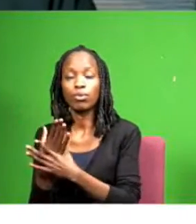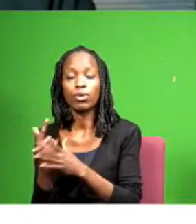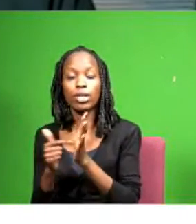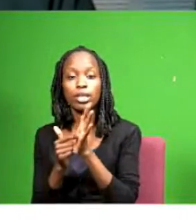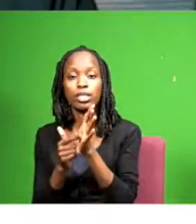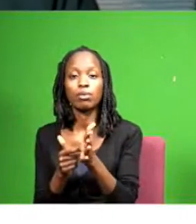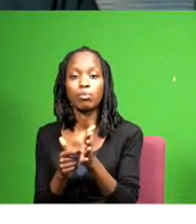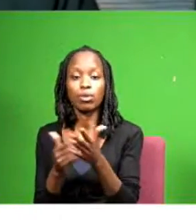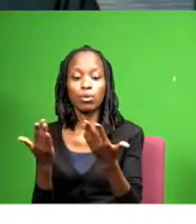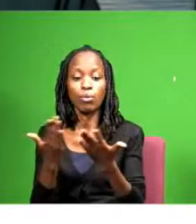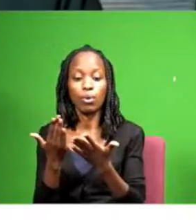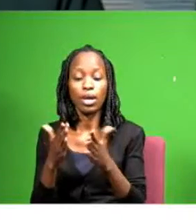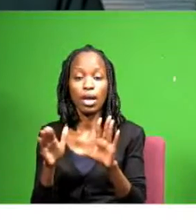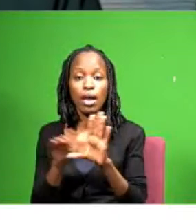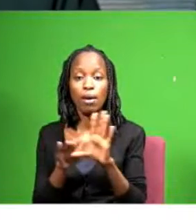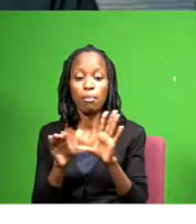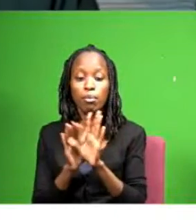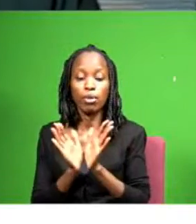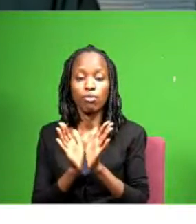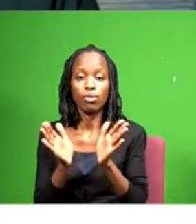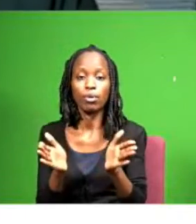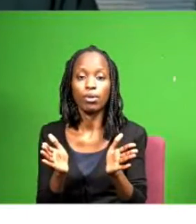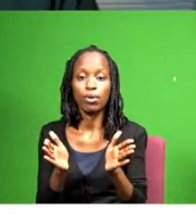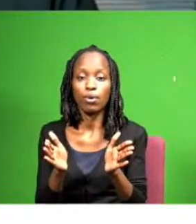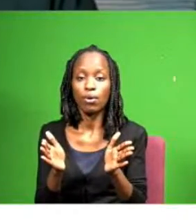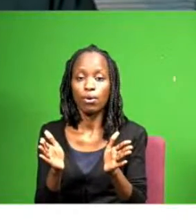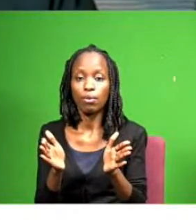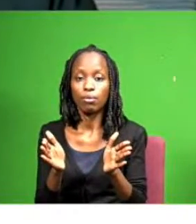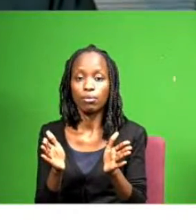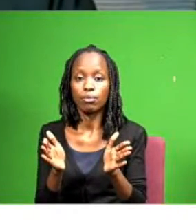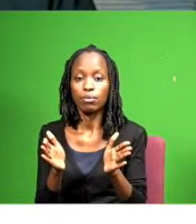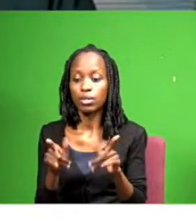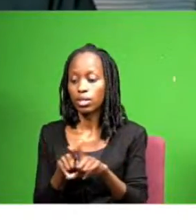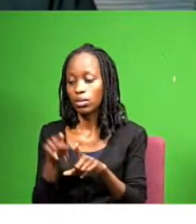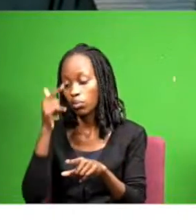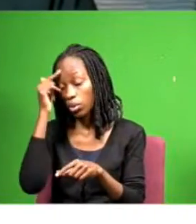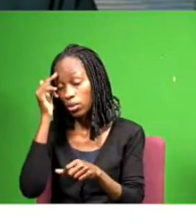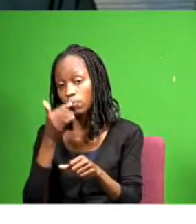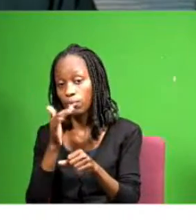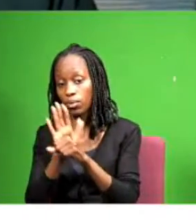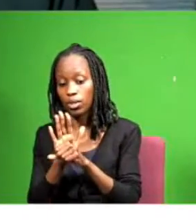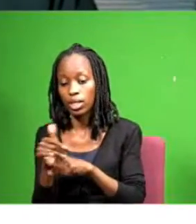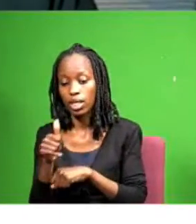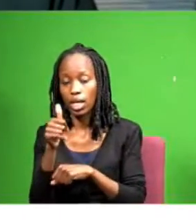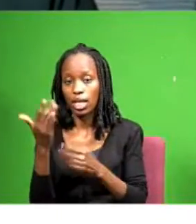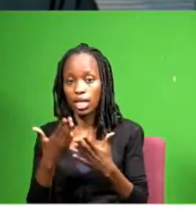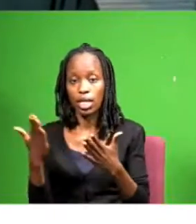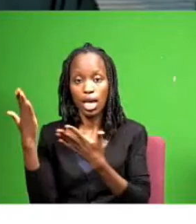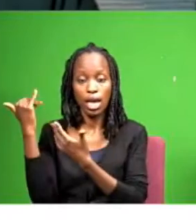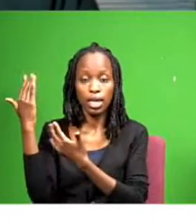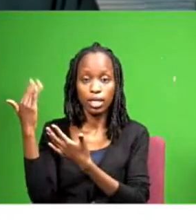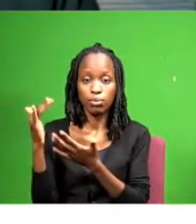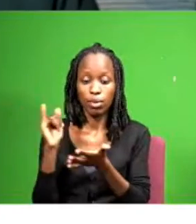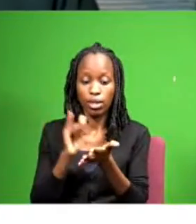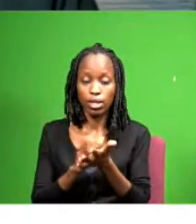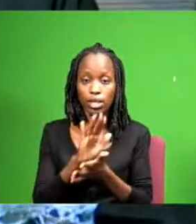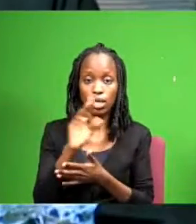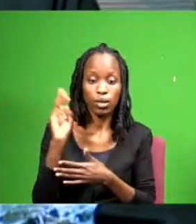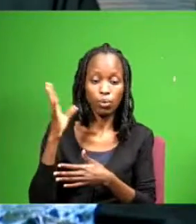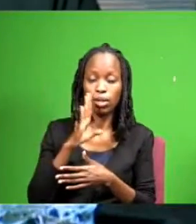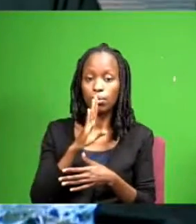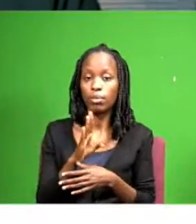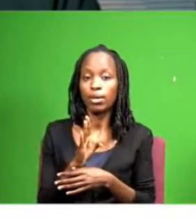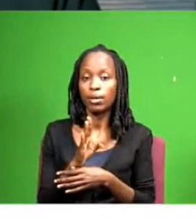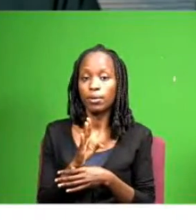example, where a member of the public, as a result of a promise or other conduct, expects that he will be